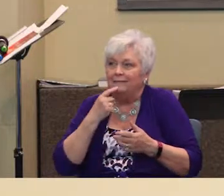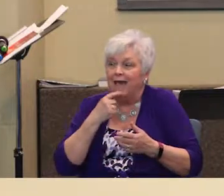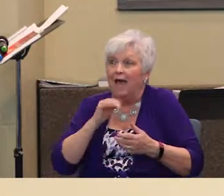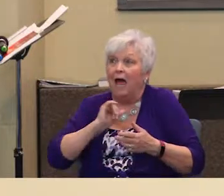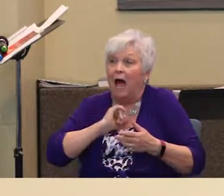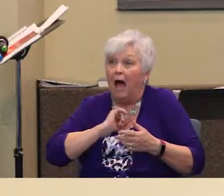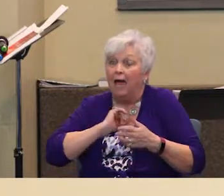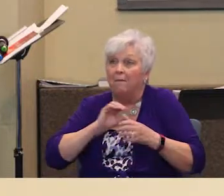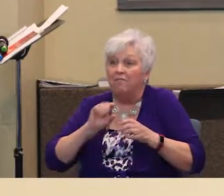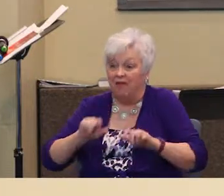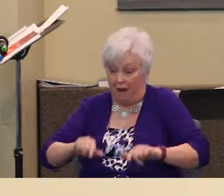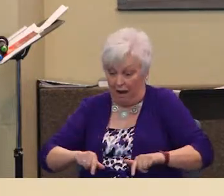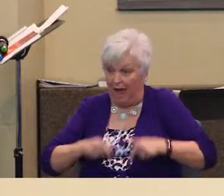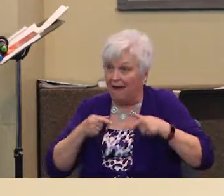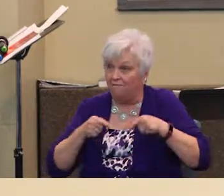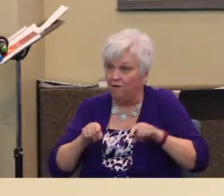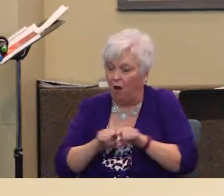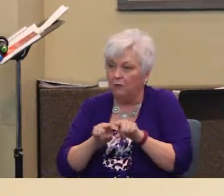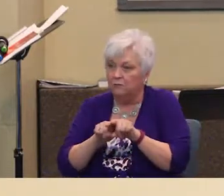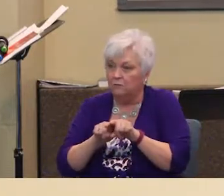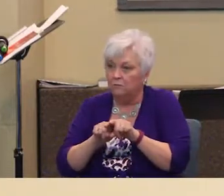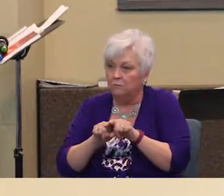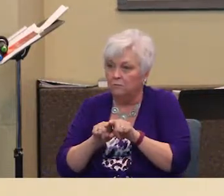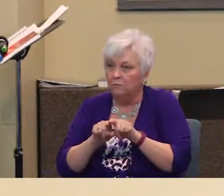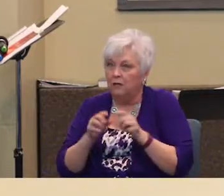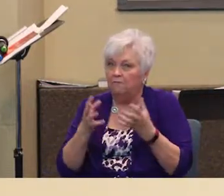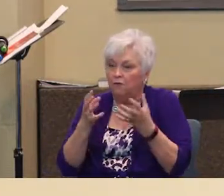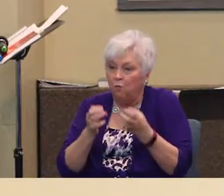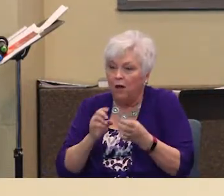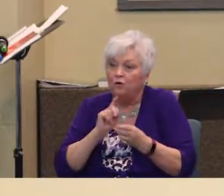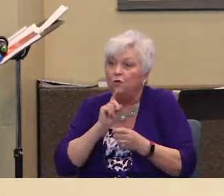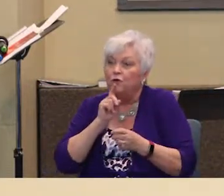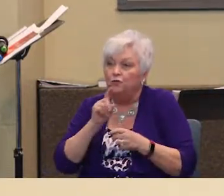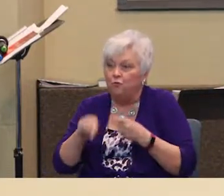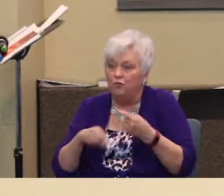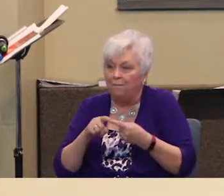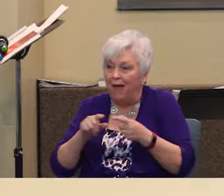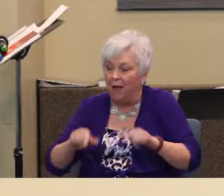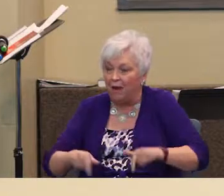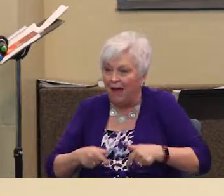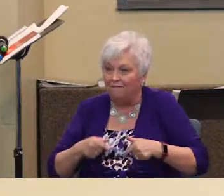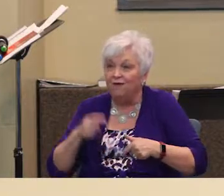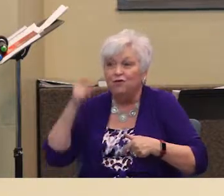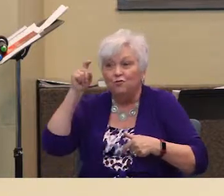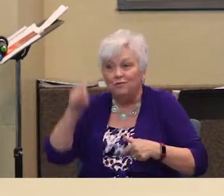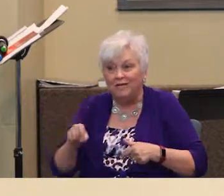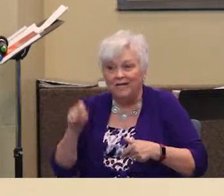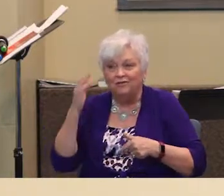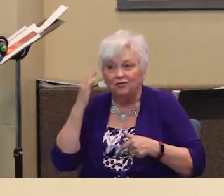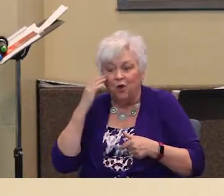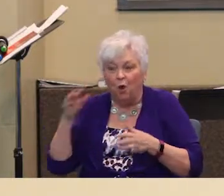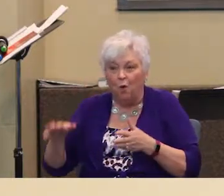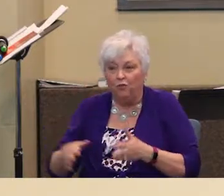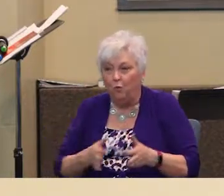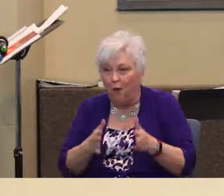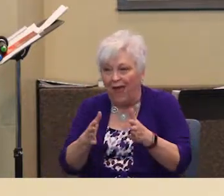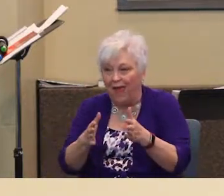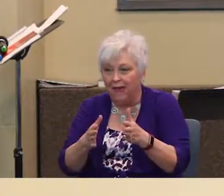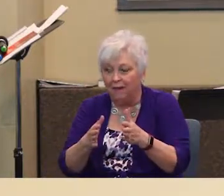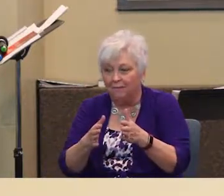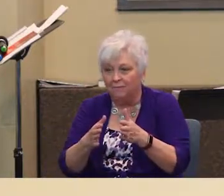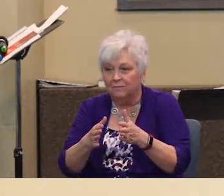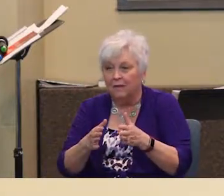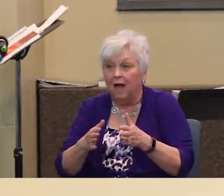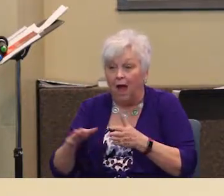life. So if you want to know what the truth about life is, you need to know the way, which he said first. He said, I am the way, and I am the